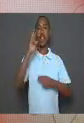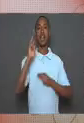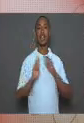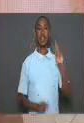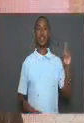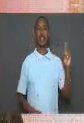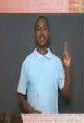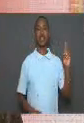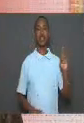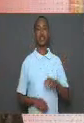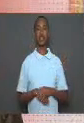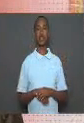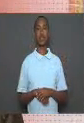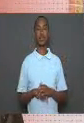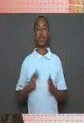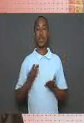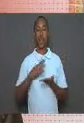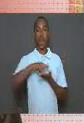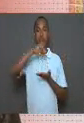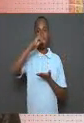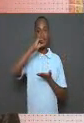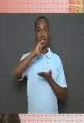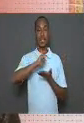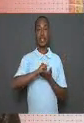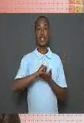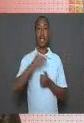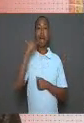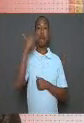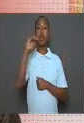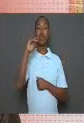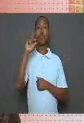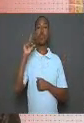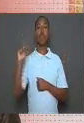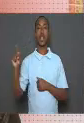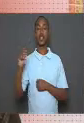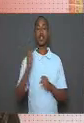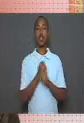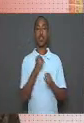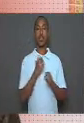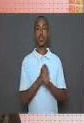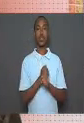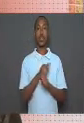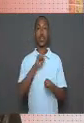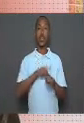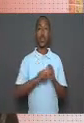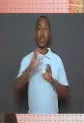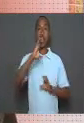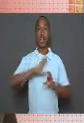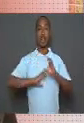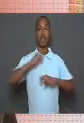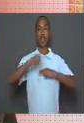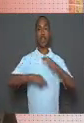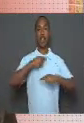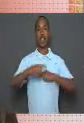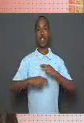reactants. We learned that the amount of product produced during a chemical